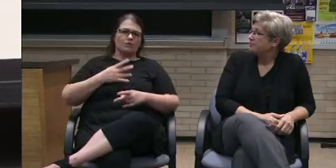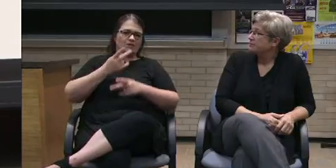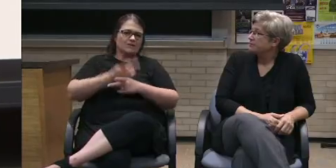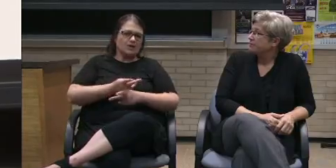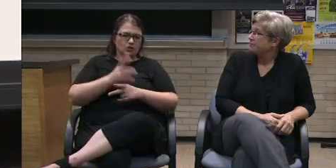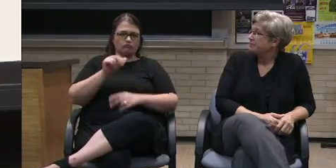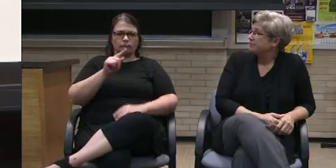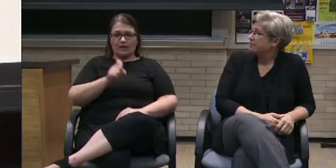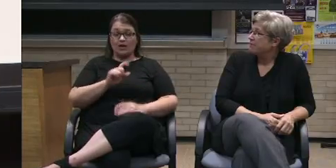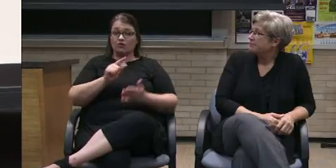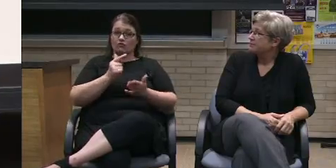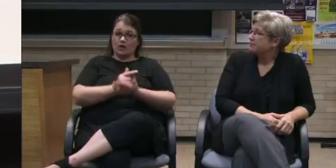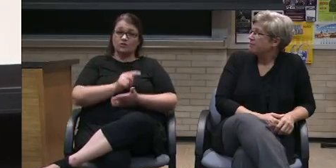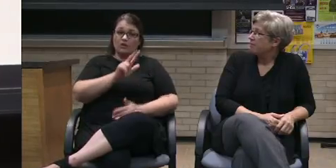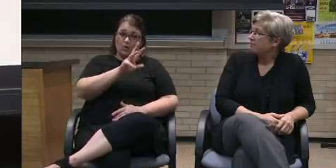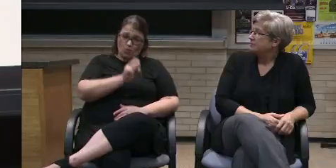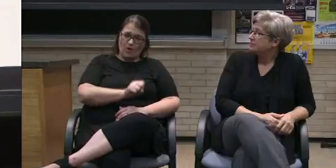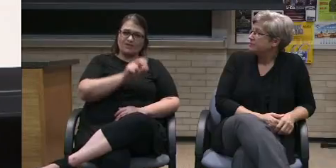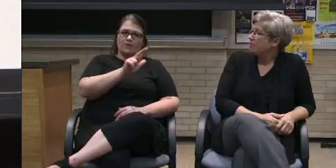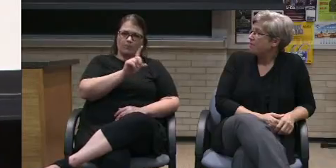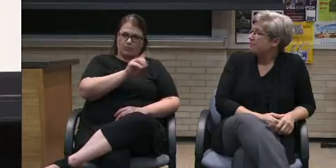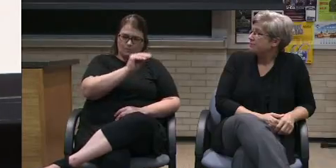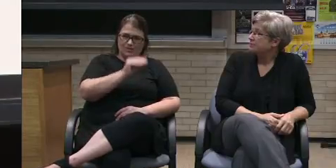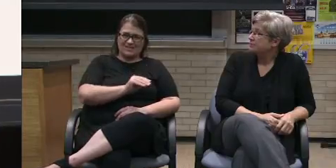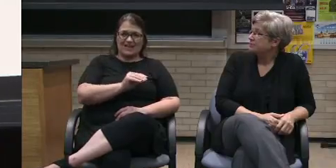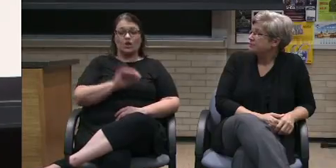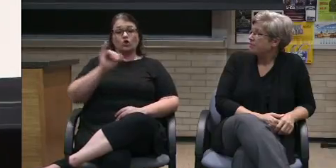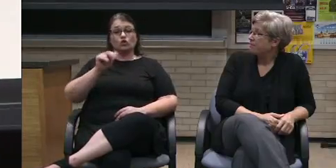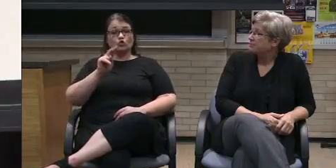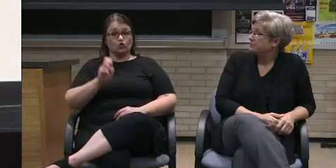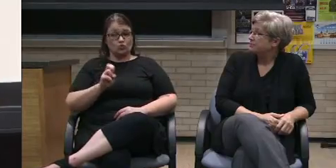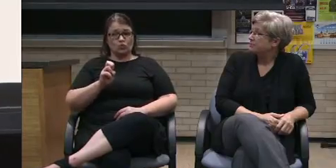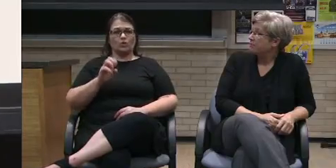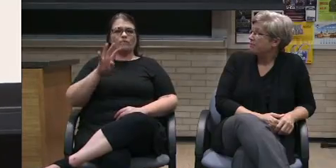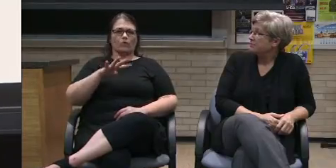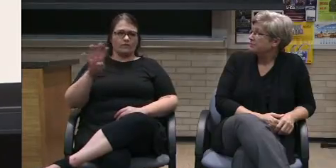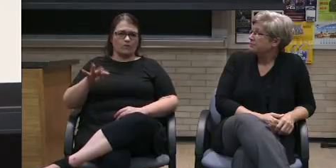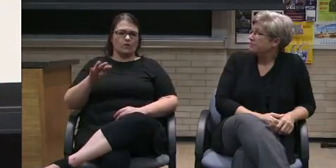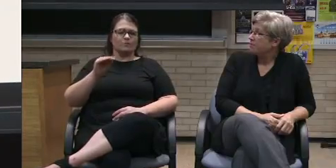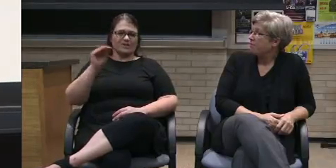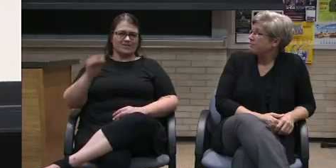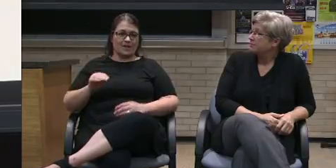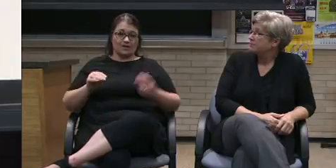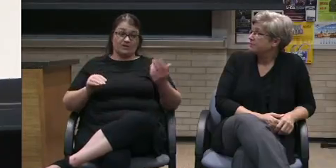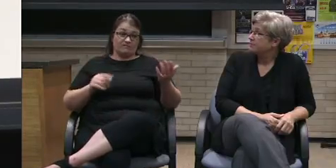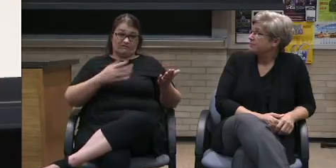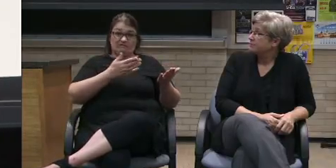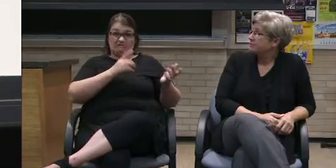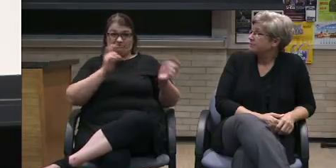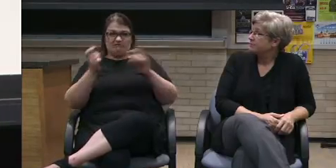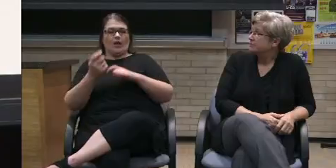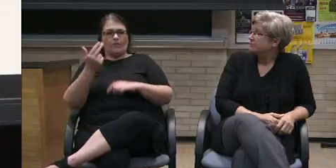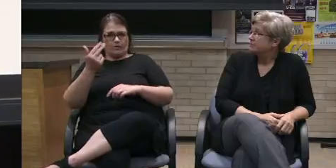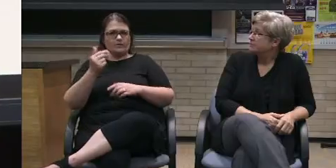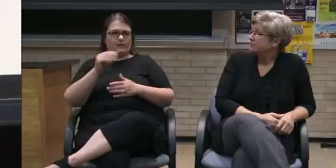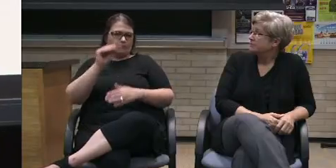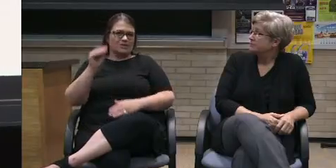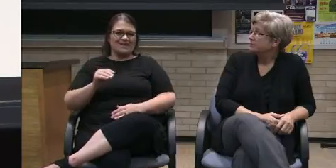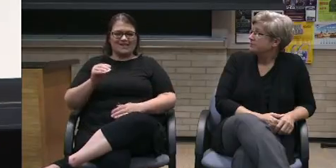was 31% when I got there. As of June, it's 44%. 13% in 3 years. Tickets to the middle